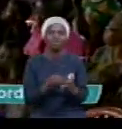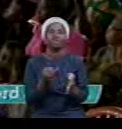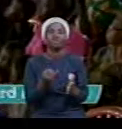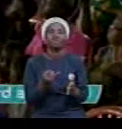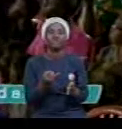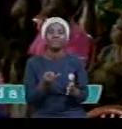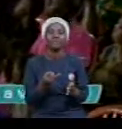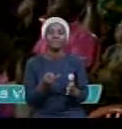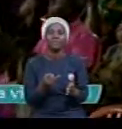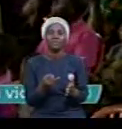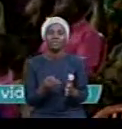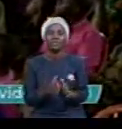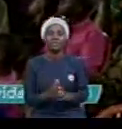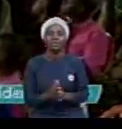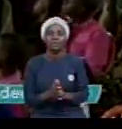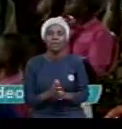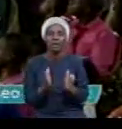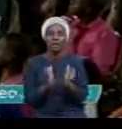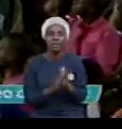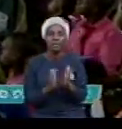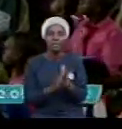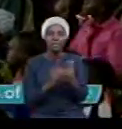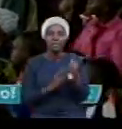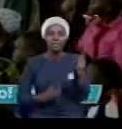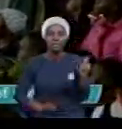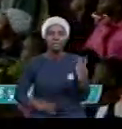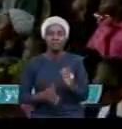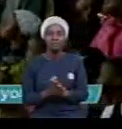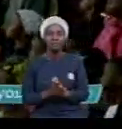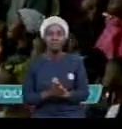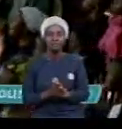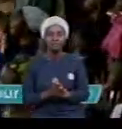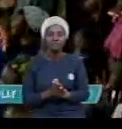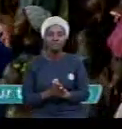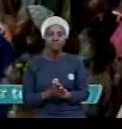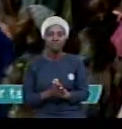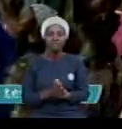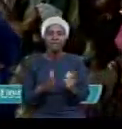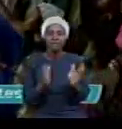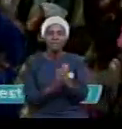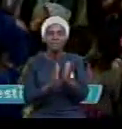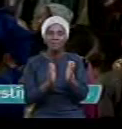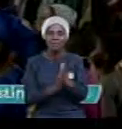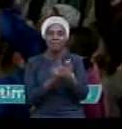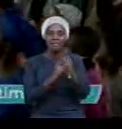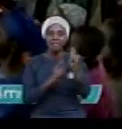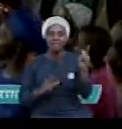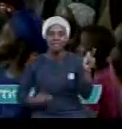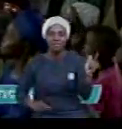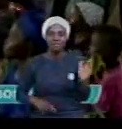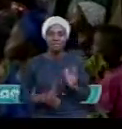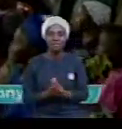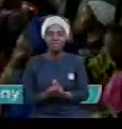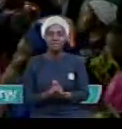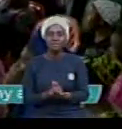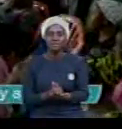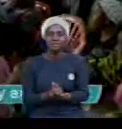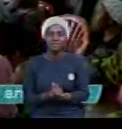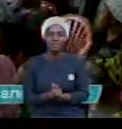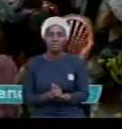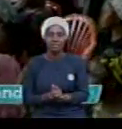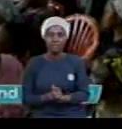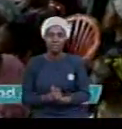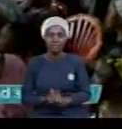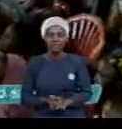Praise the Lord. I say praise the Lord. God. We have before us